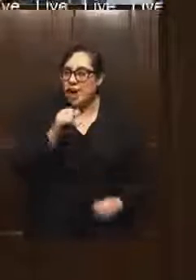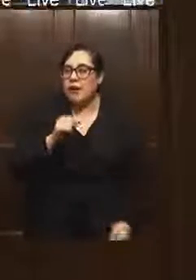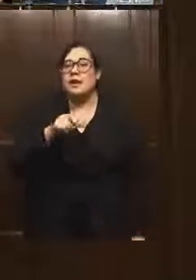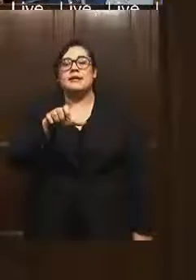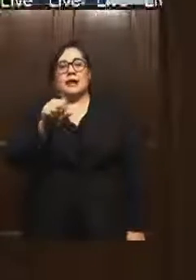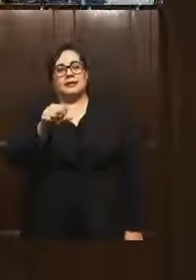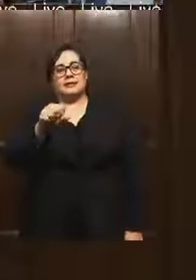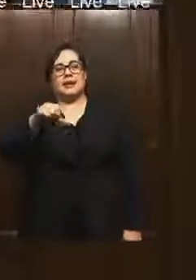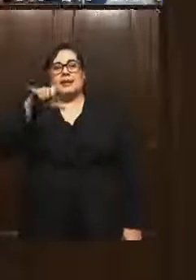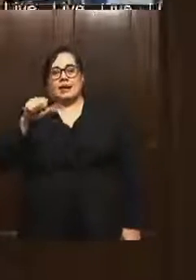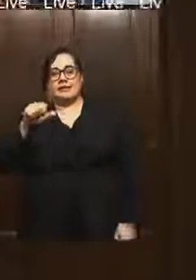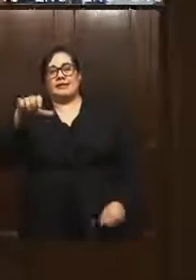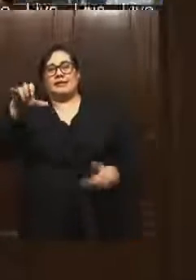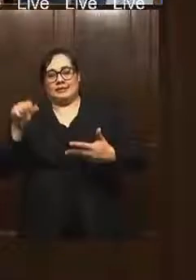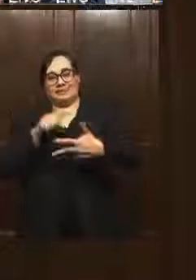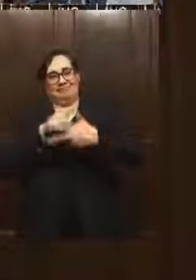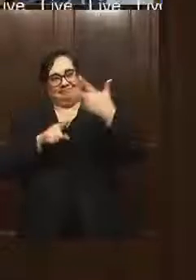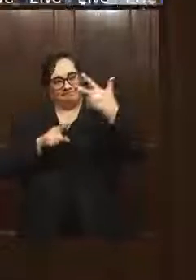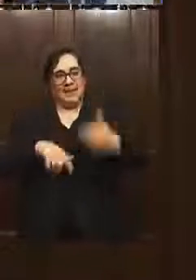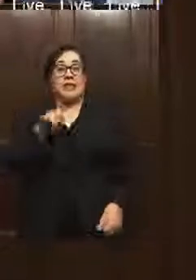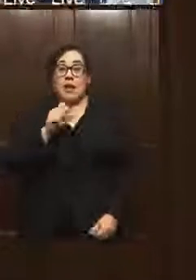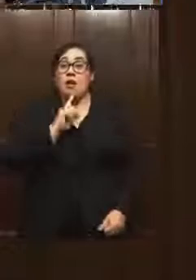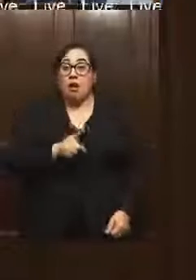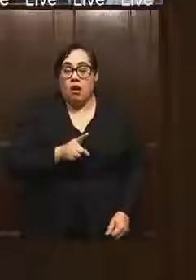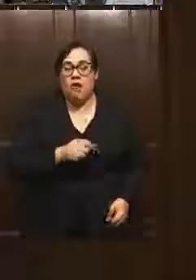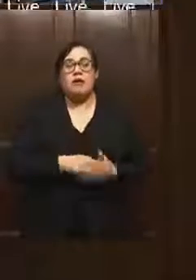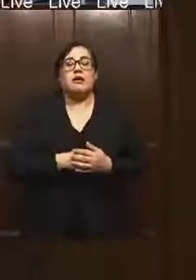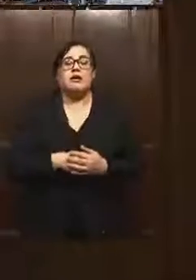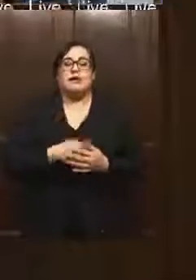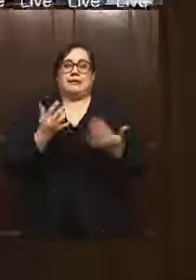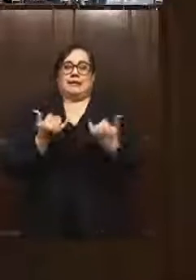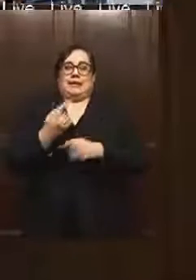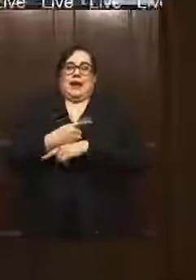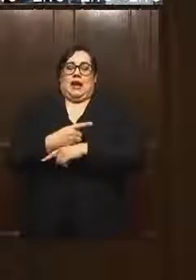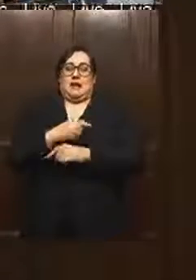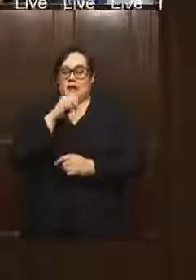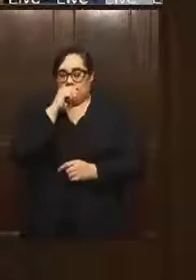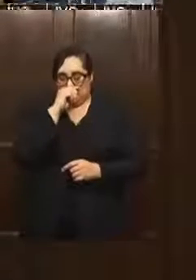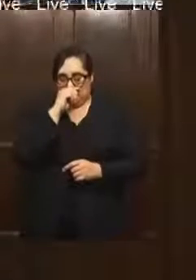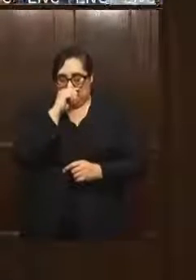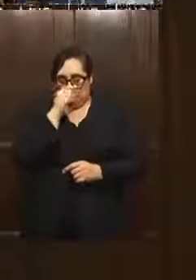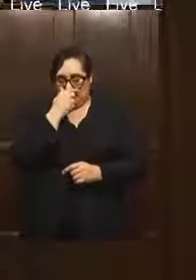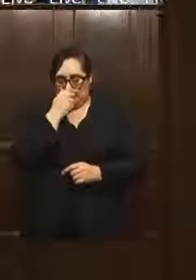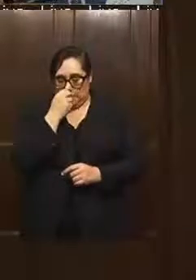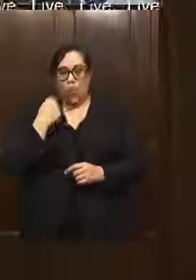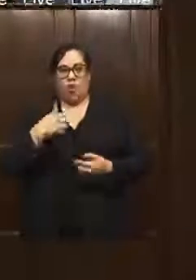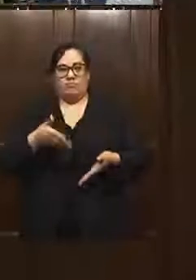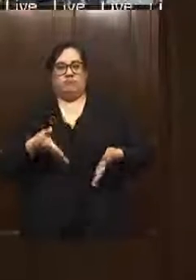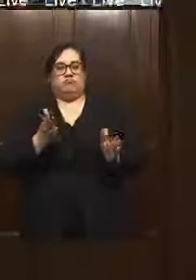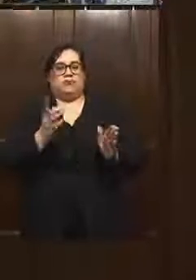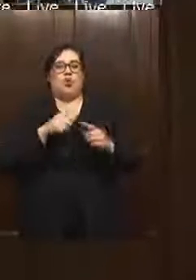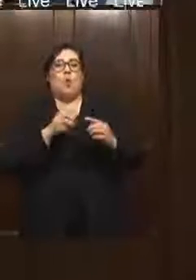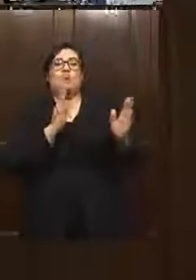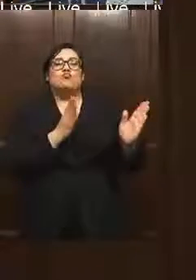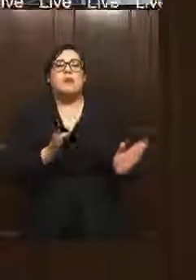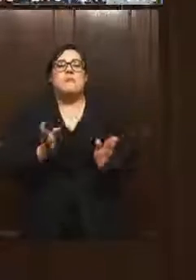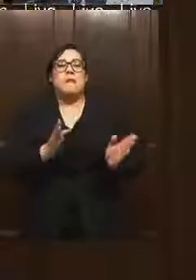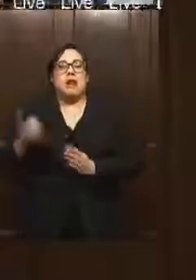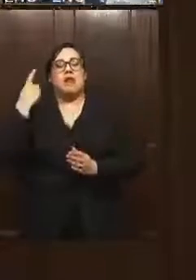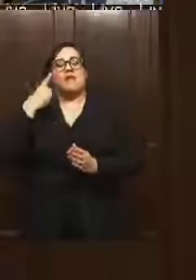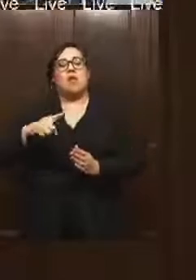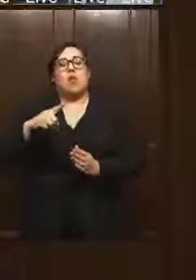Yes, yes, and yes. They are. As of today, we have given them permission to prepare